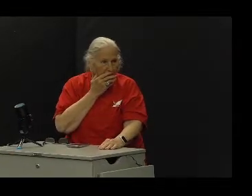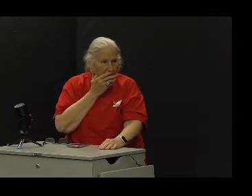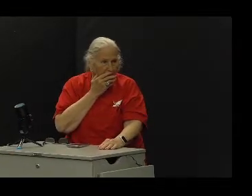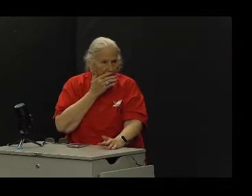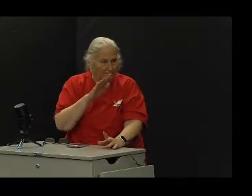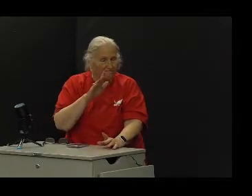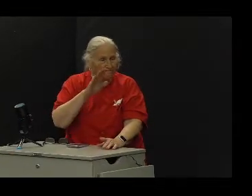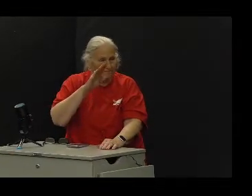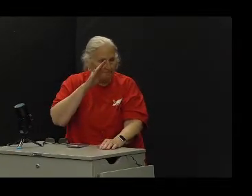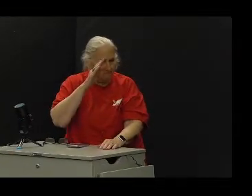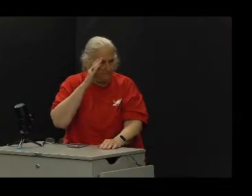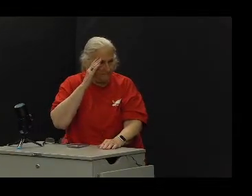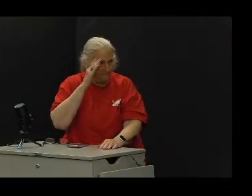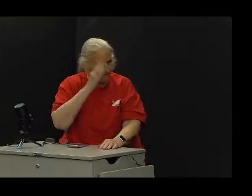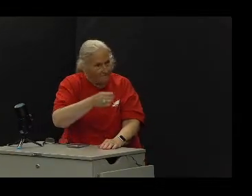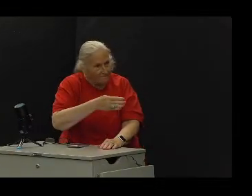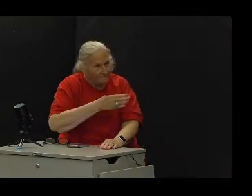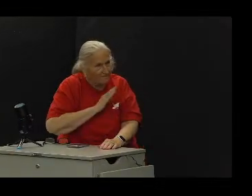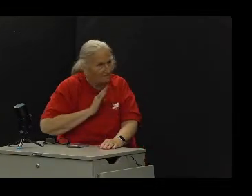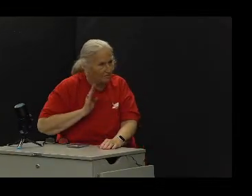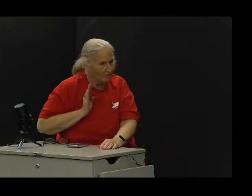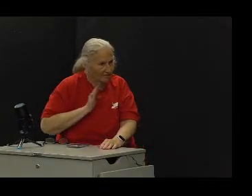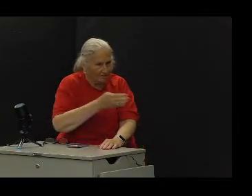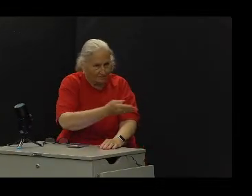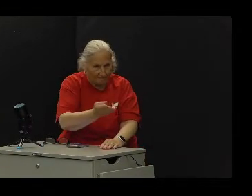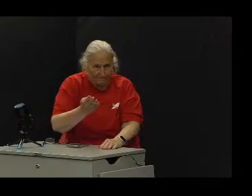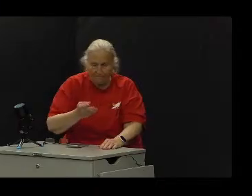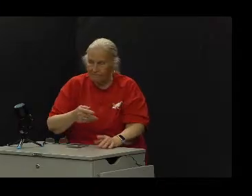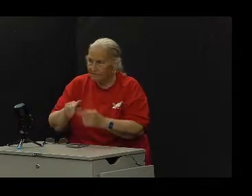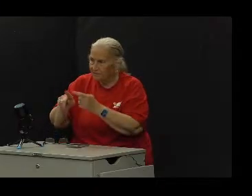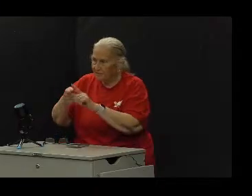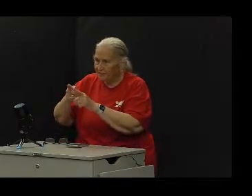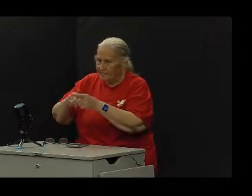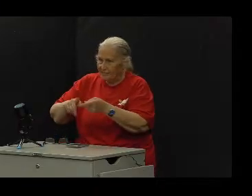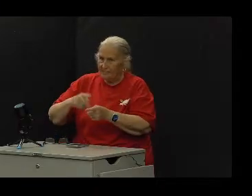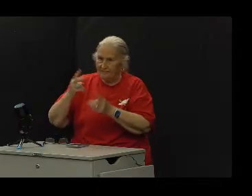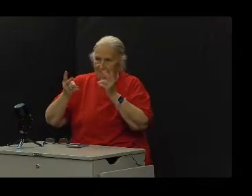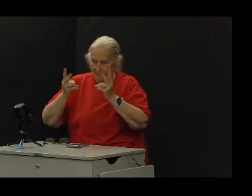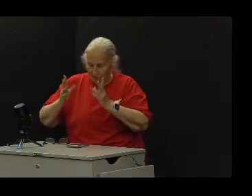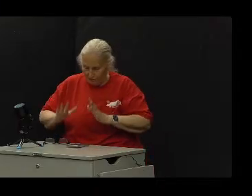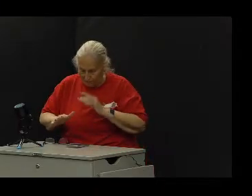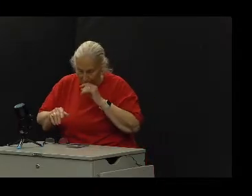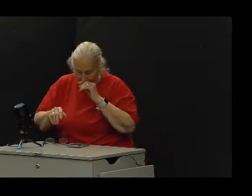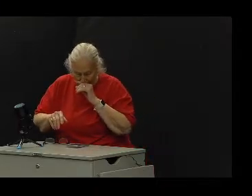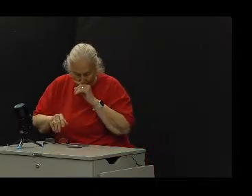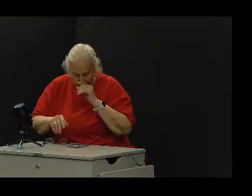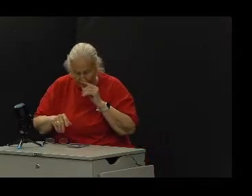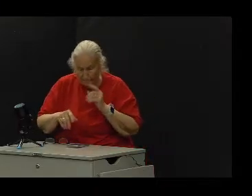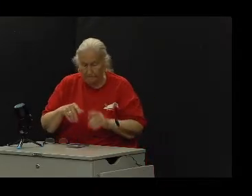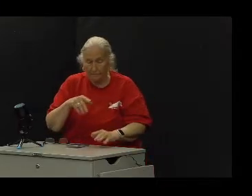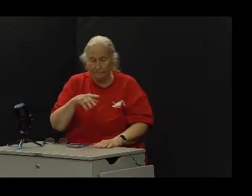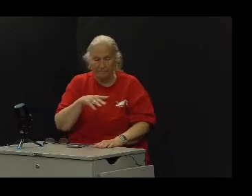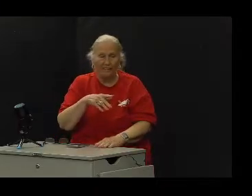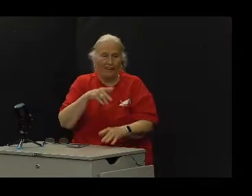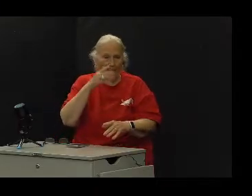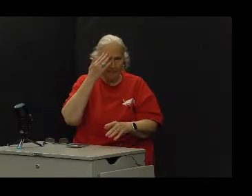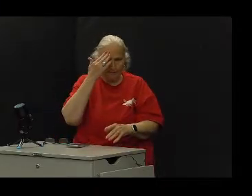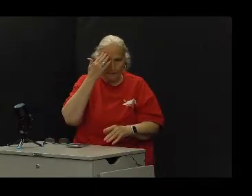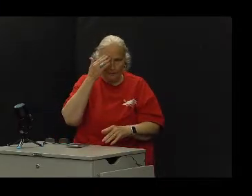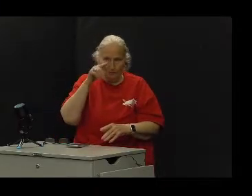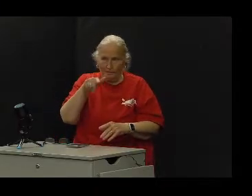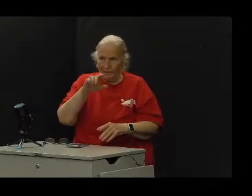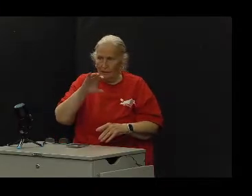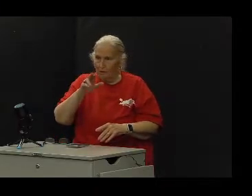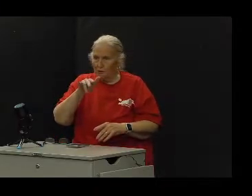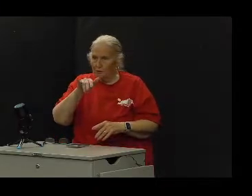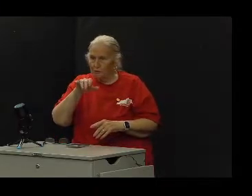Barbie Hall, Lee Hall, and Beecham Hall. Is that what you're going to be talking about? Yes, hello, all friends and